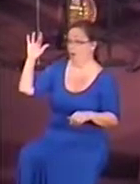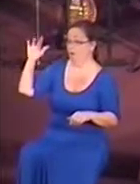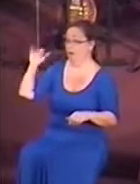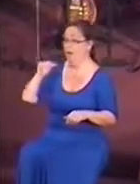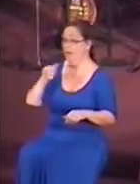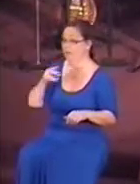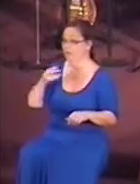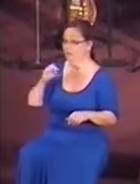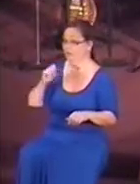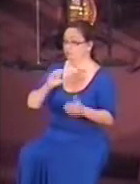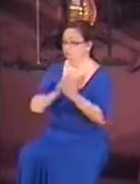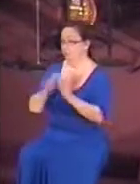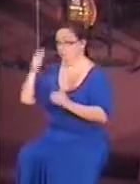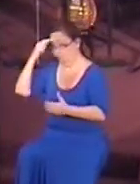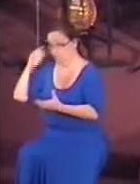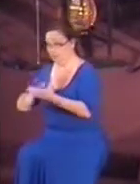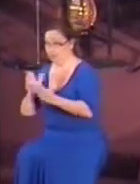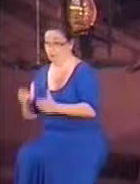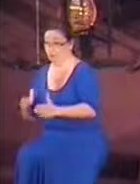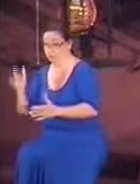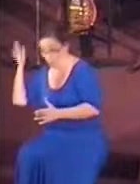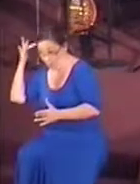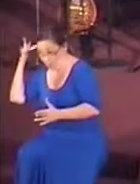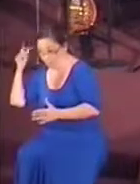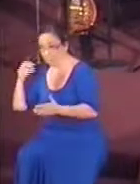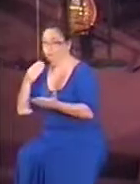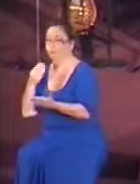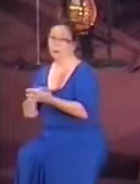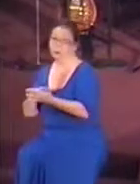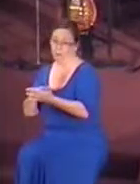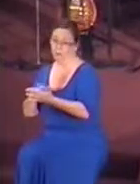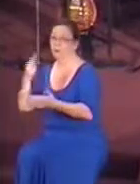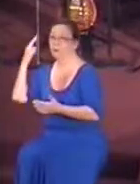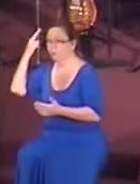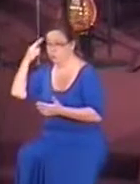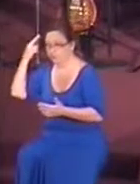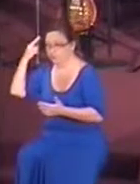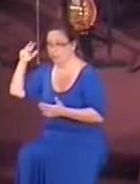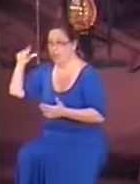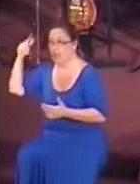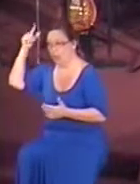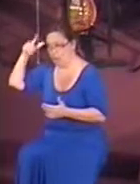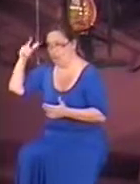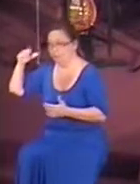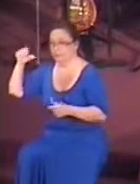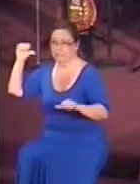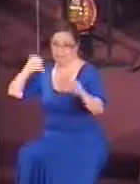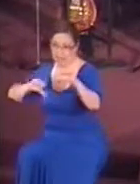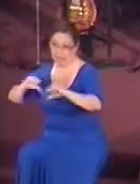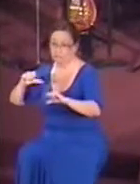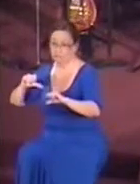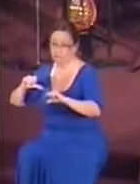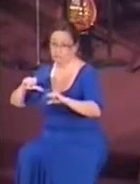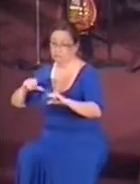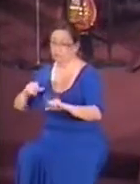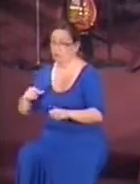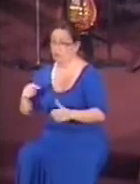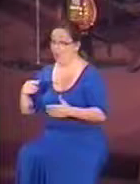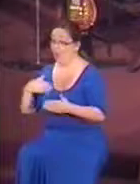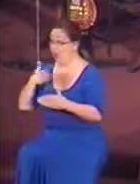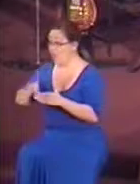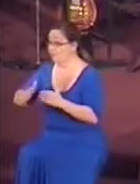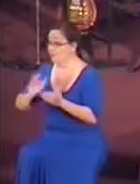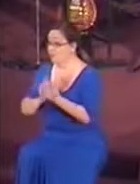and he came to believe in Christianity because of evidence and reason and logic and science. But once he